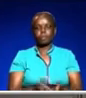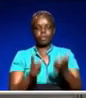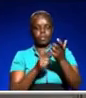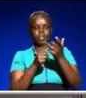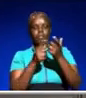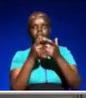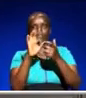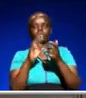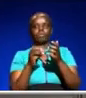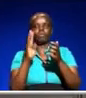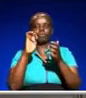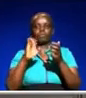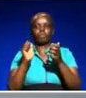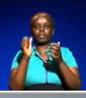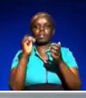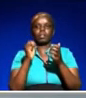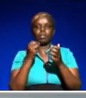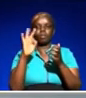Calculation of mean of ungrouped data.